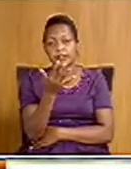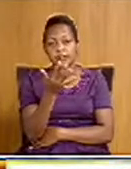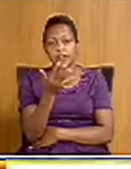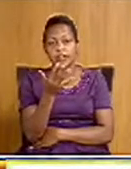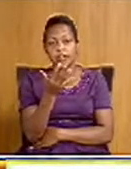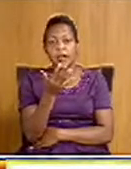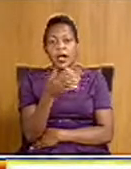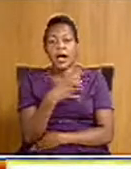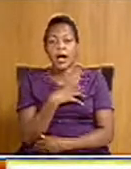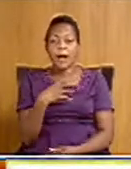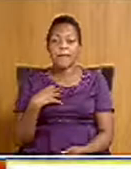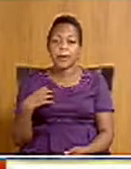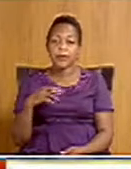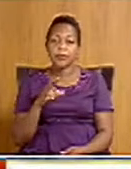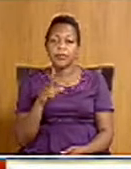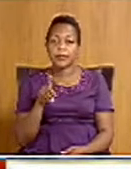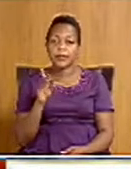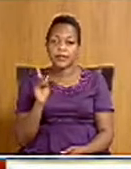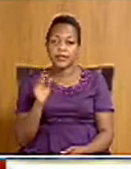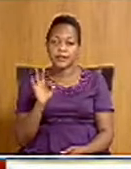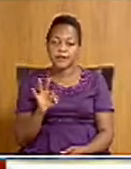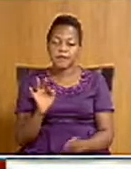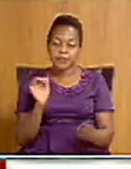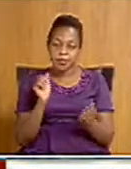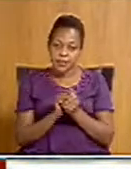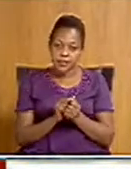the Liberation Army, UPDF, 10,